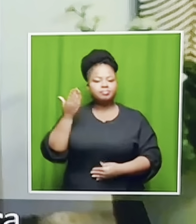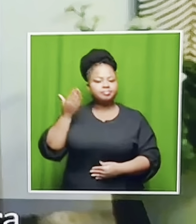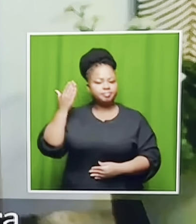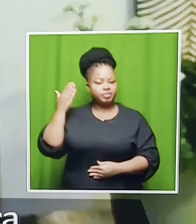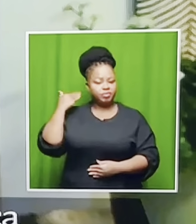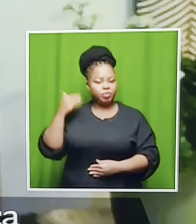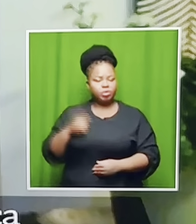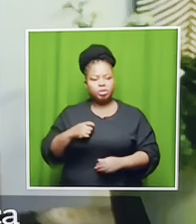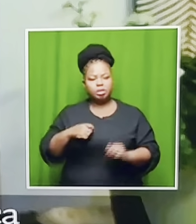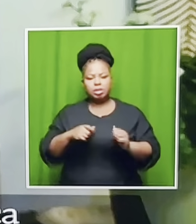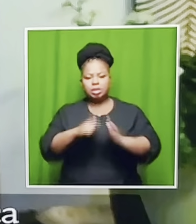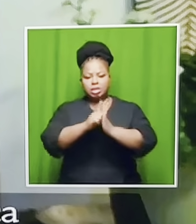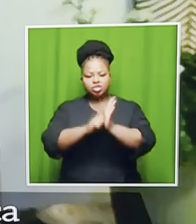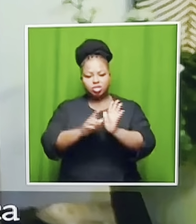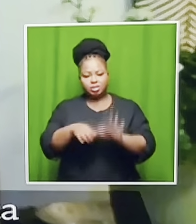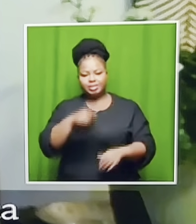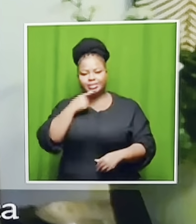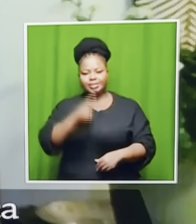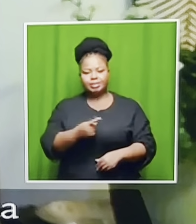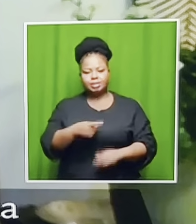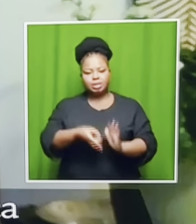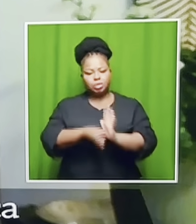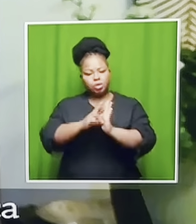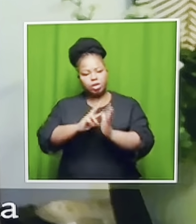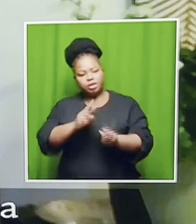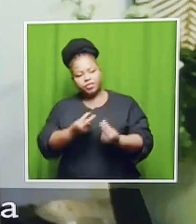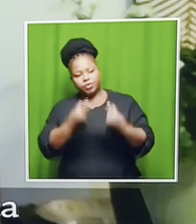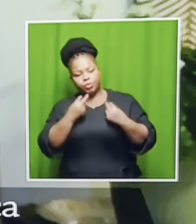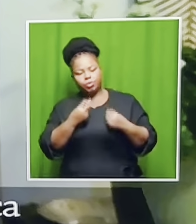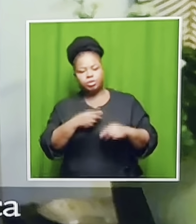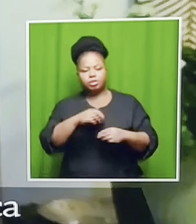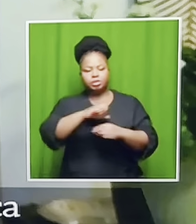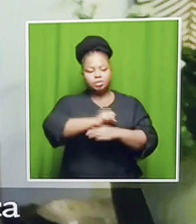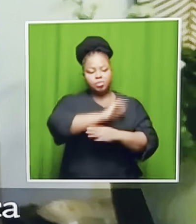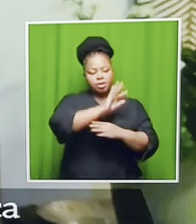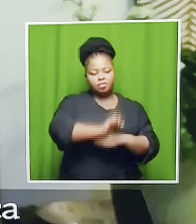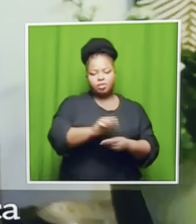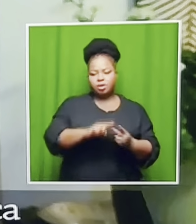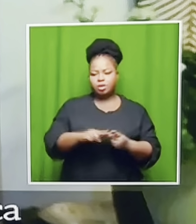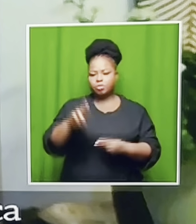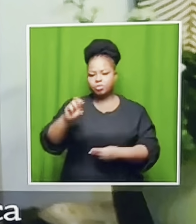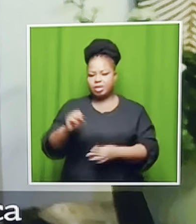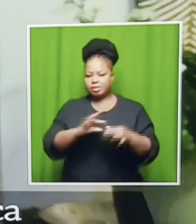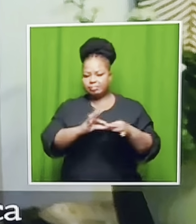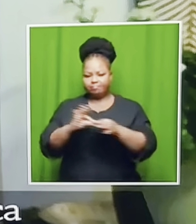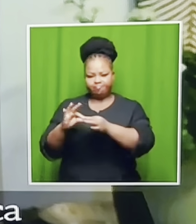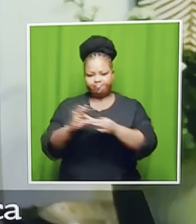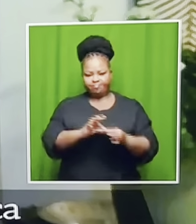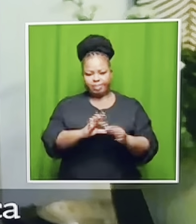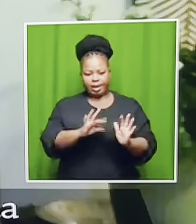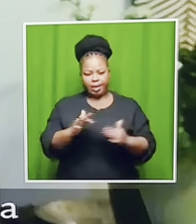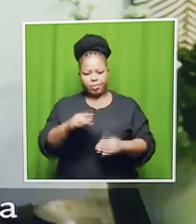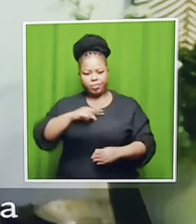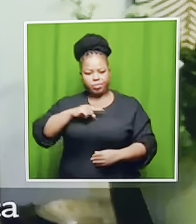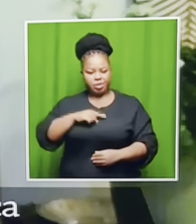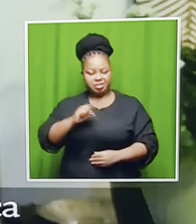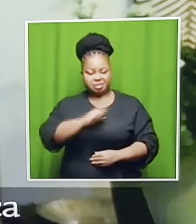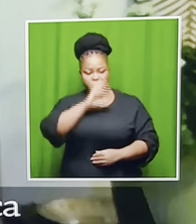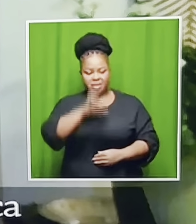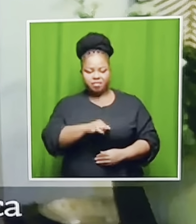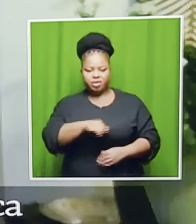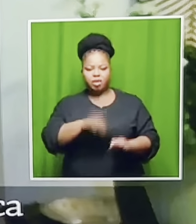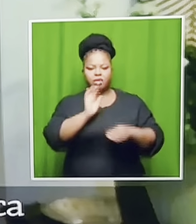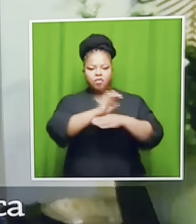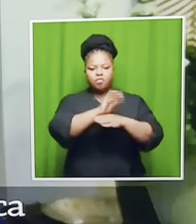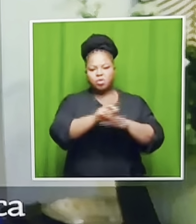Congress seeking to review the bilateral relationship between the United States and South Africa based on certain South African foreign